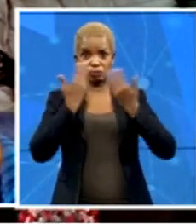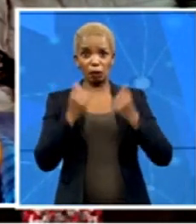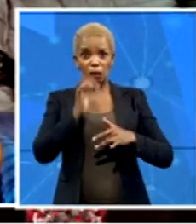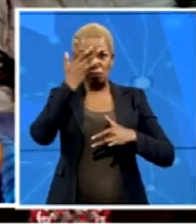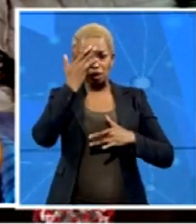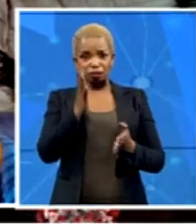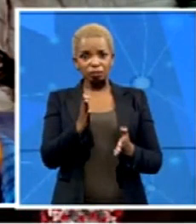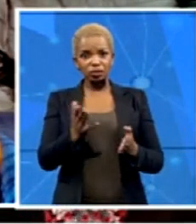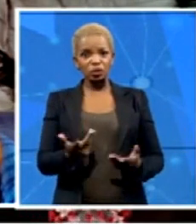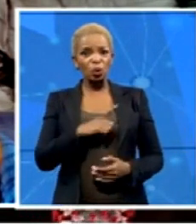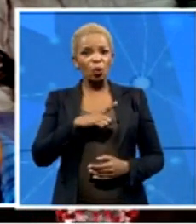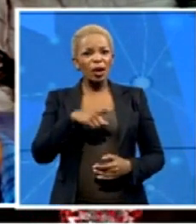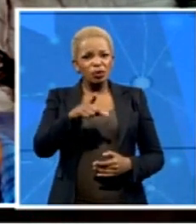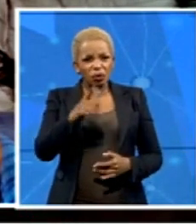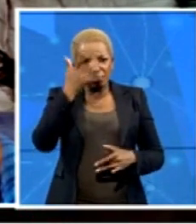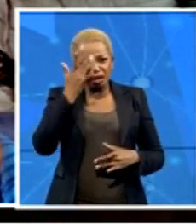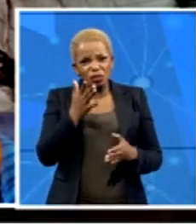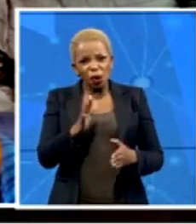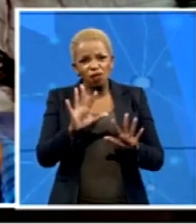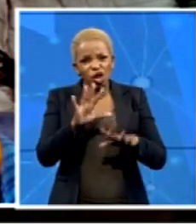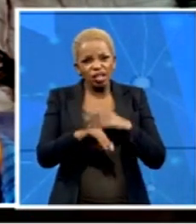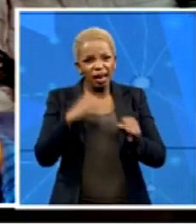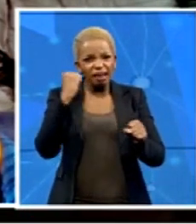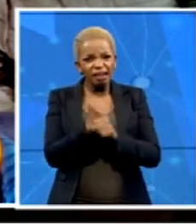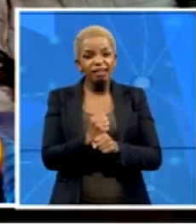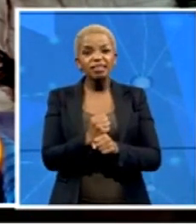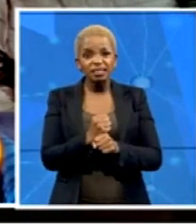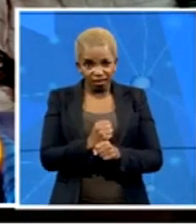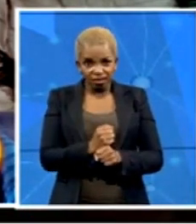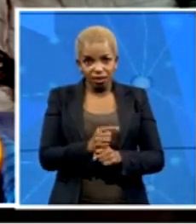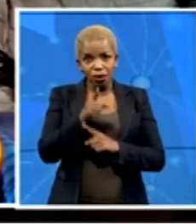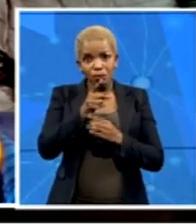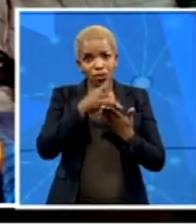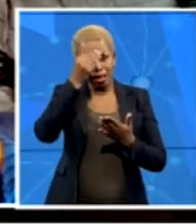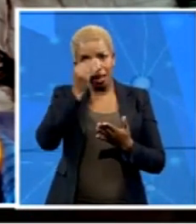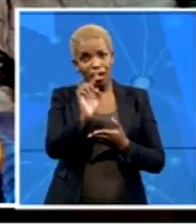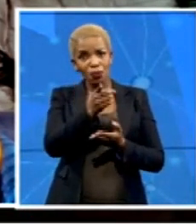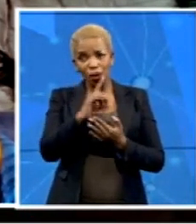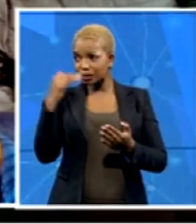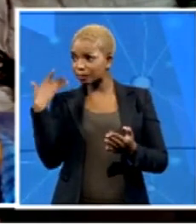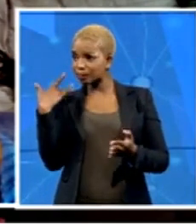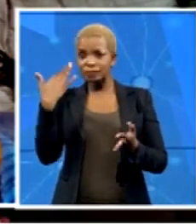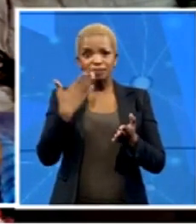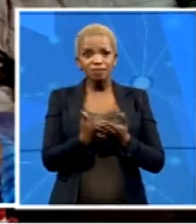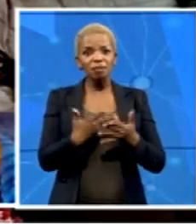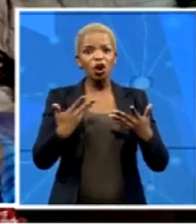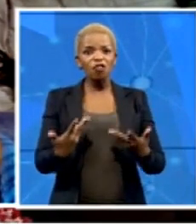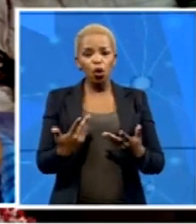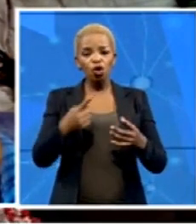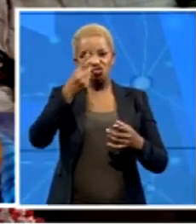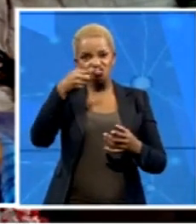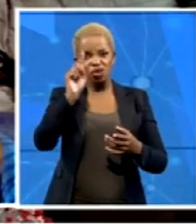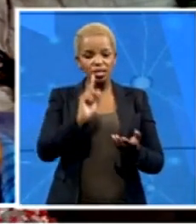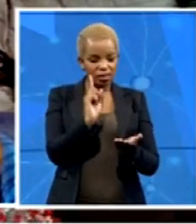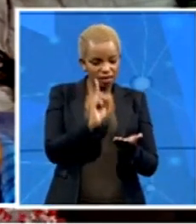years. What sort of lessons have you learned in terms of using the right sanitizers, using the right masks? What advice can you